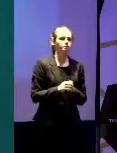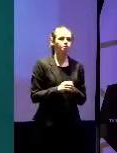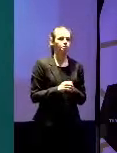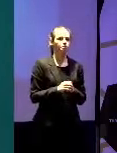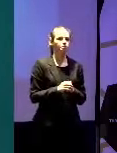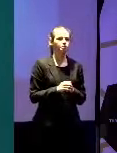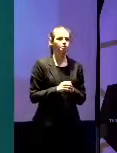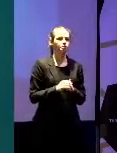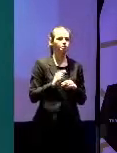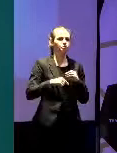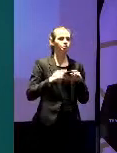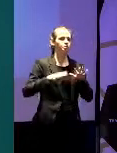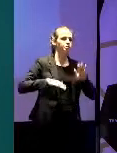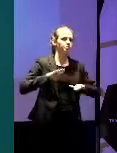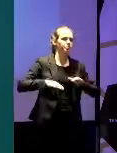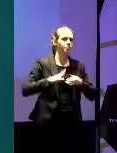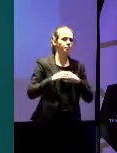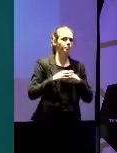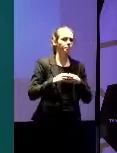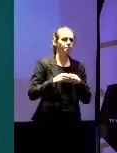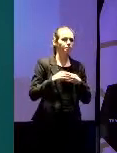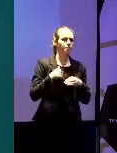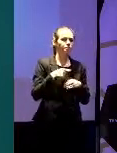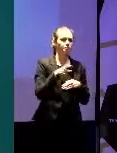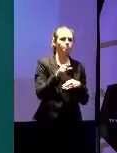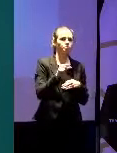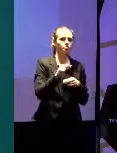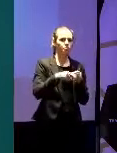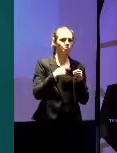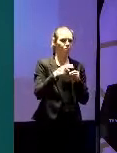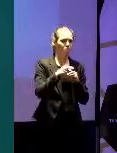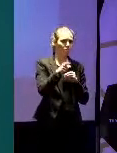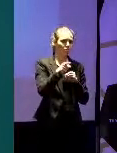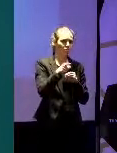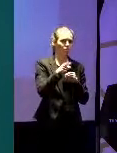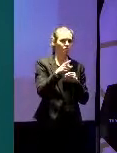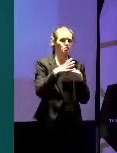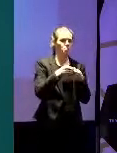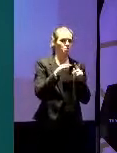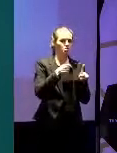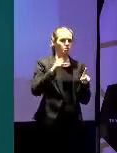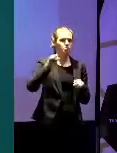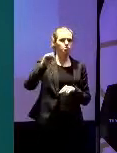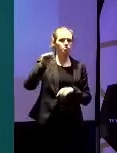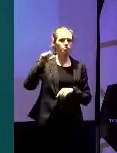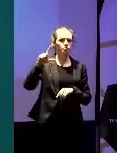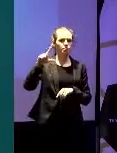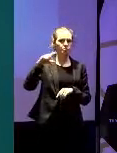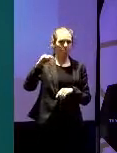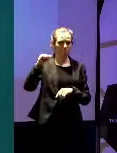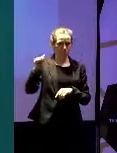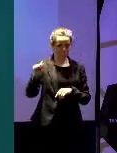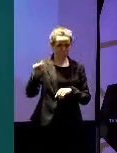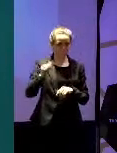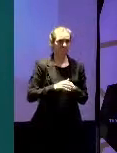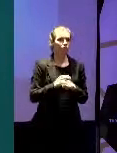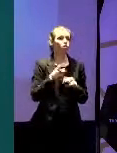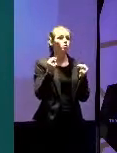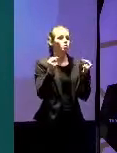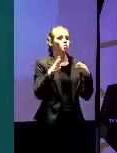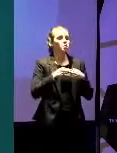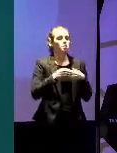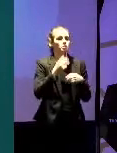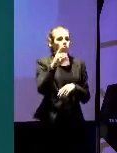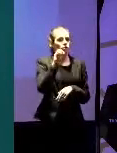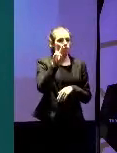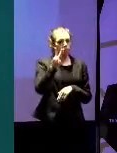a PanSALB member present into the committee and a member of SALGA as well. Introducing new members for the term 2022